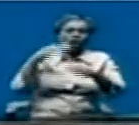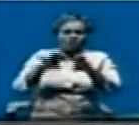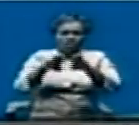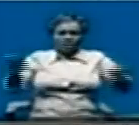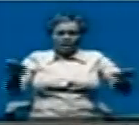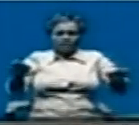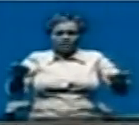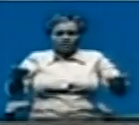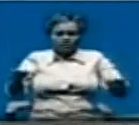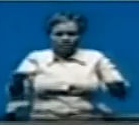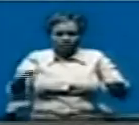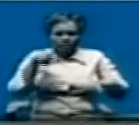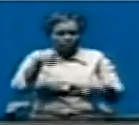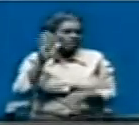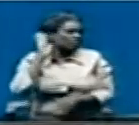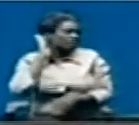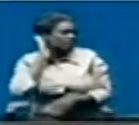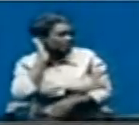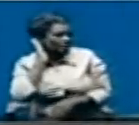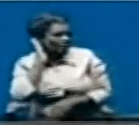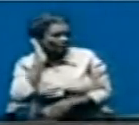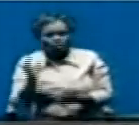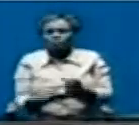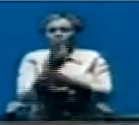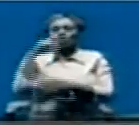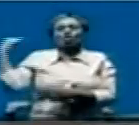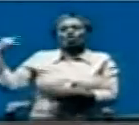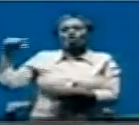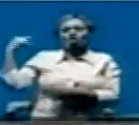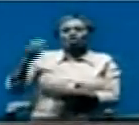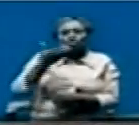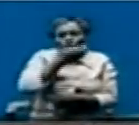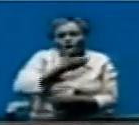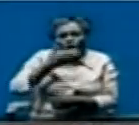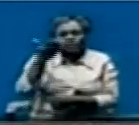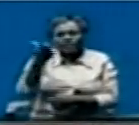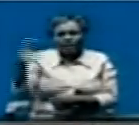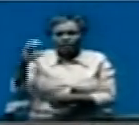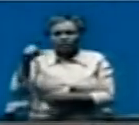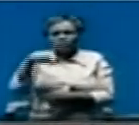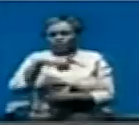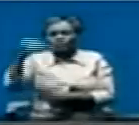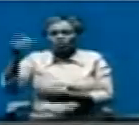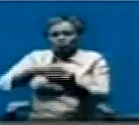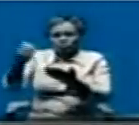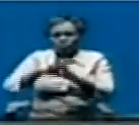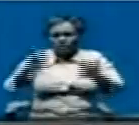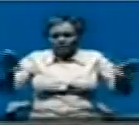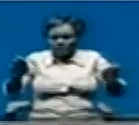in Texas, and he heard about them discovering gold and oil out in California. He went and sold his farm